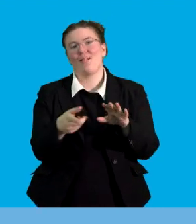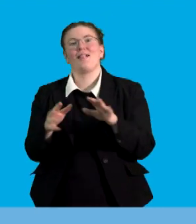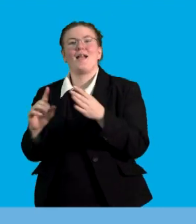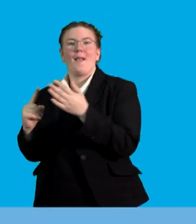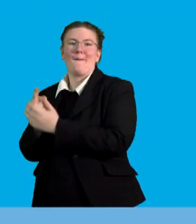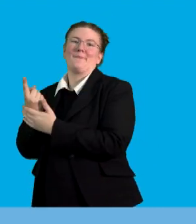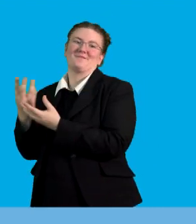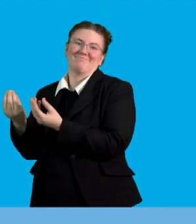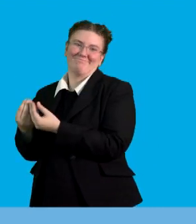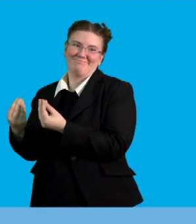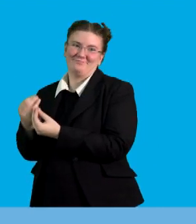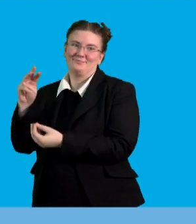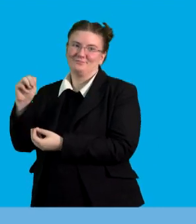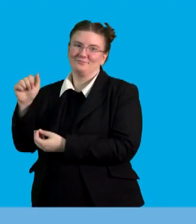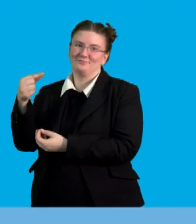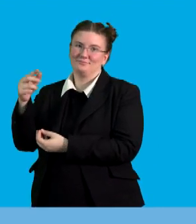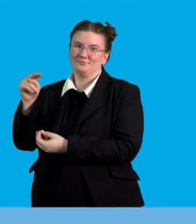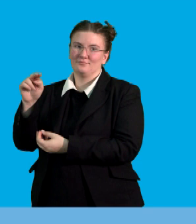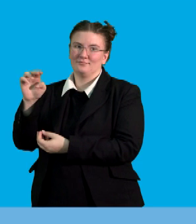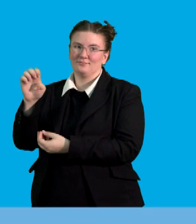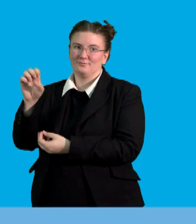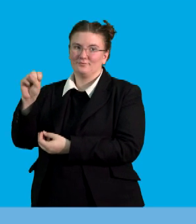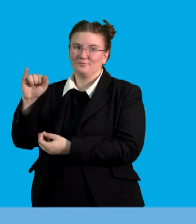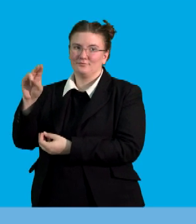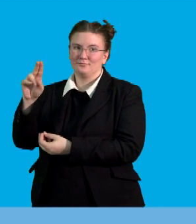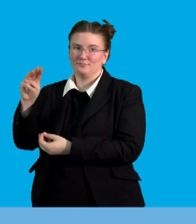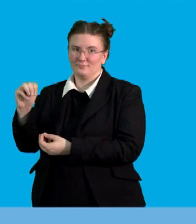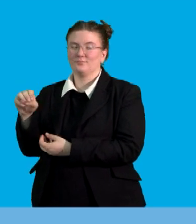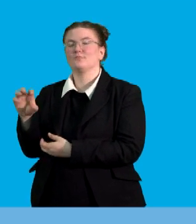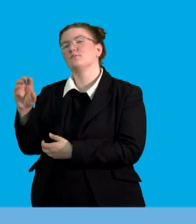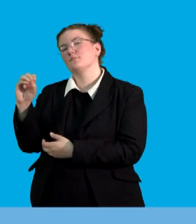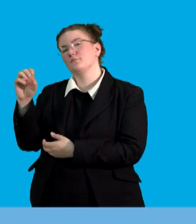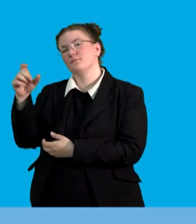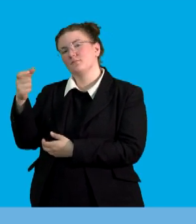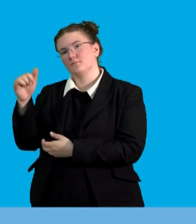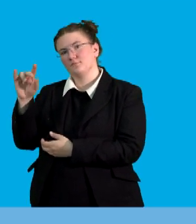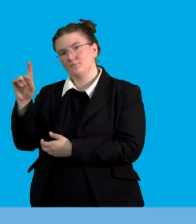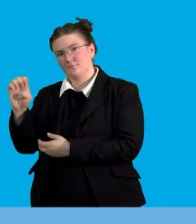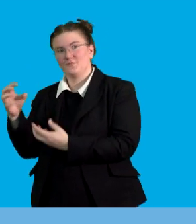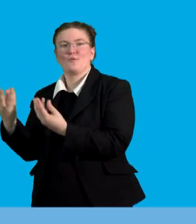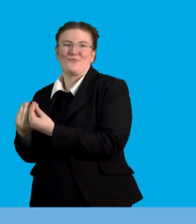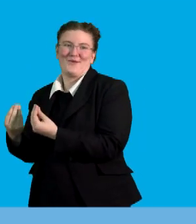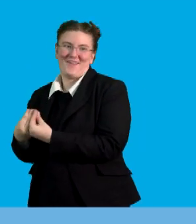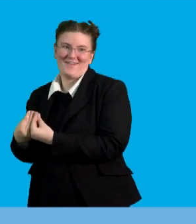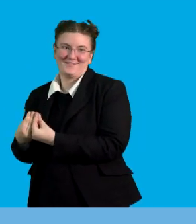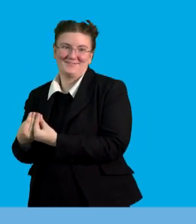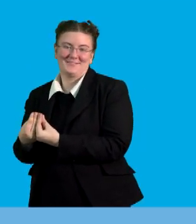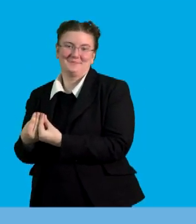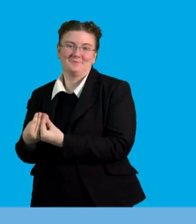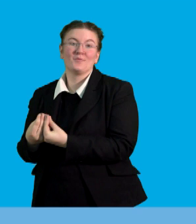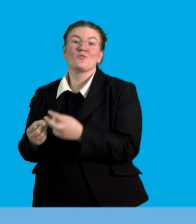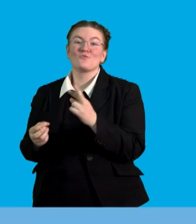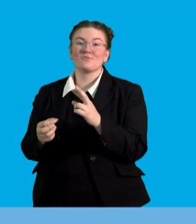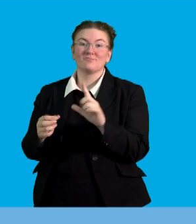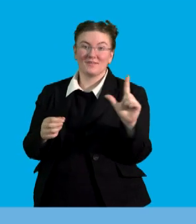on the left-hand side of the arrow, and the magnesium oxide, it is your product that is going to be written on the right-hand side of the arrow. So this